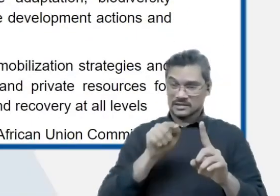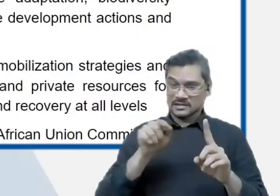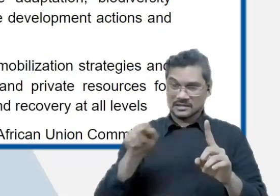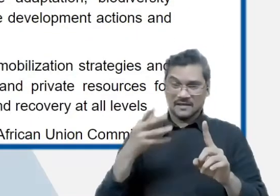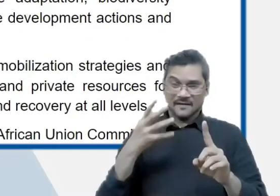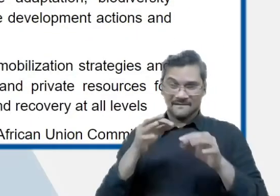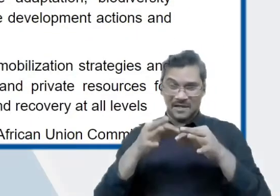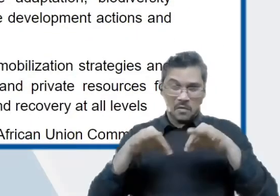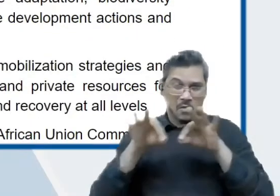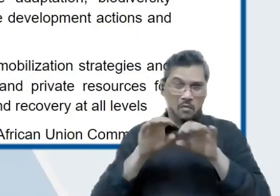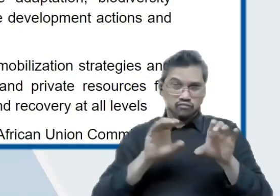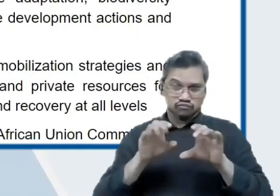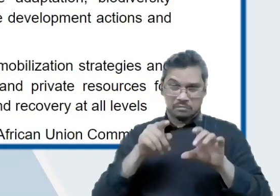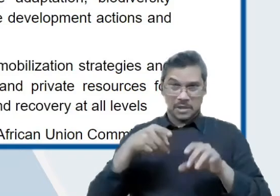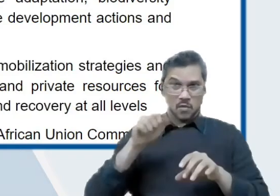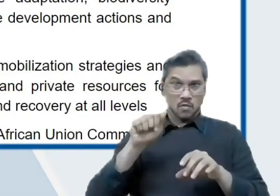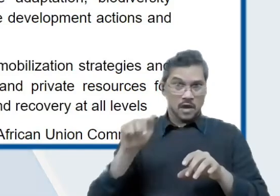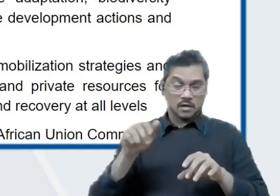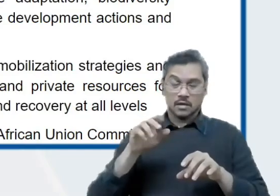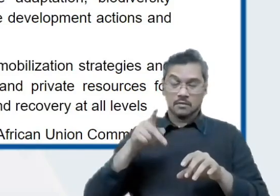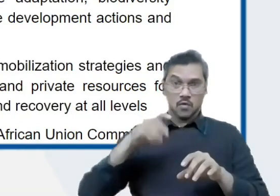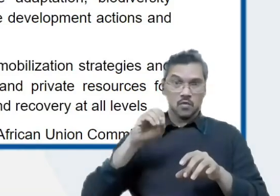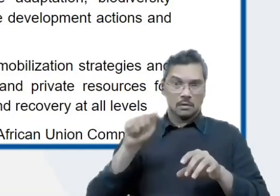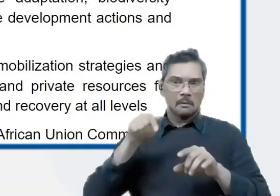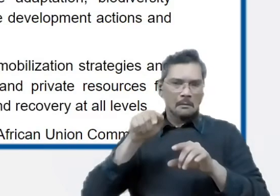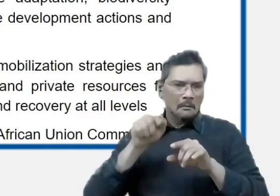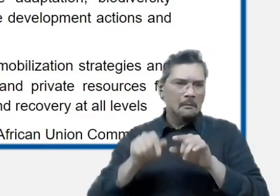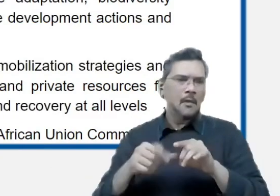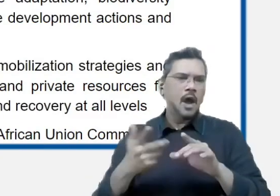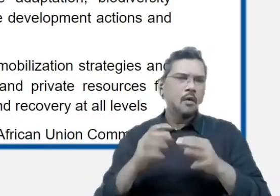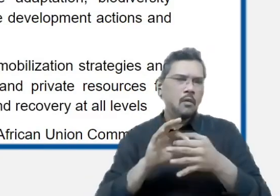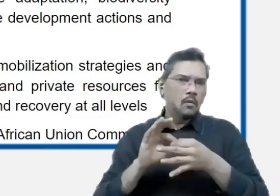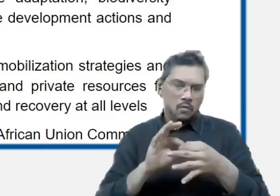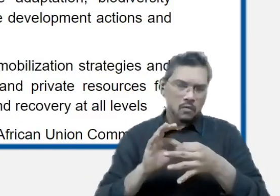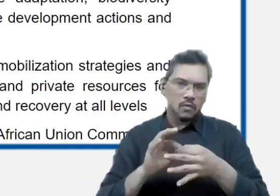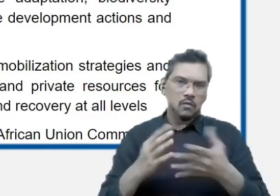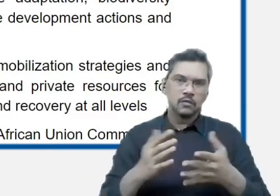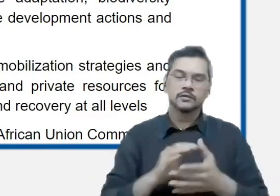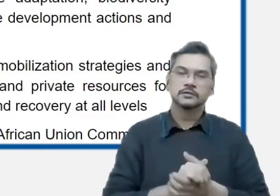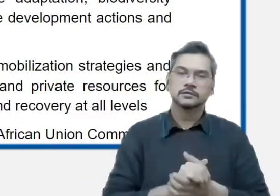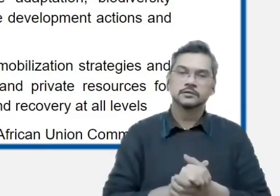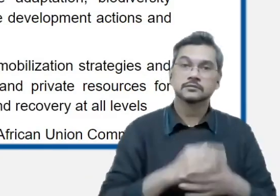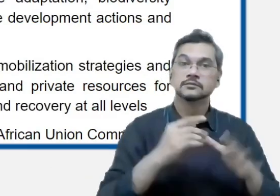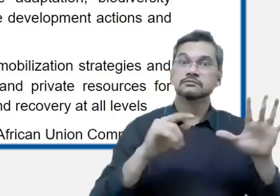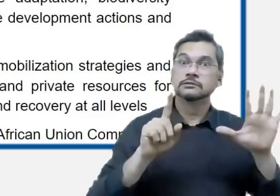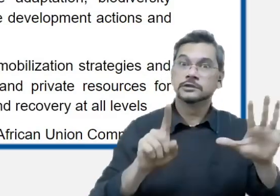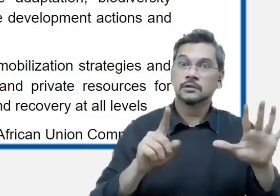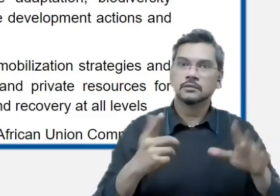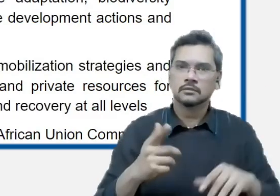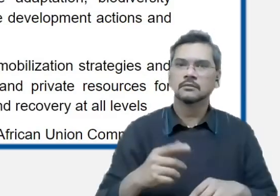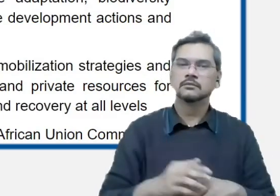6, further request member states, regional economic communities, local authorities, the private